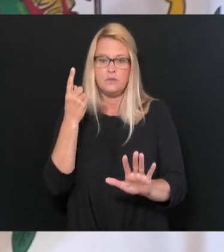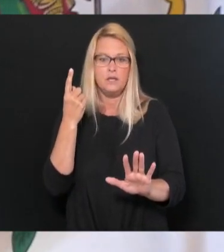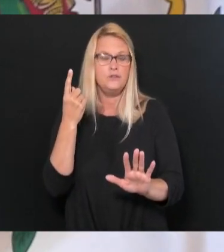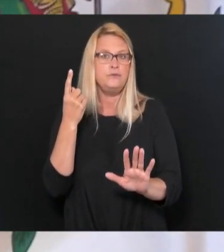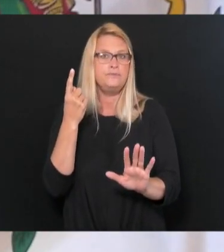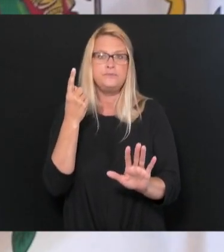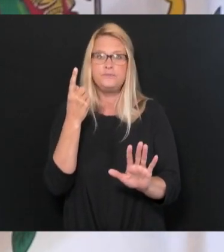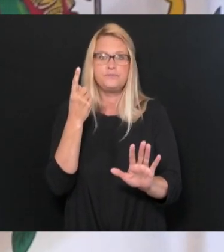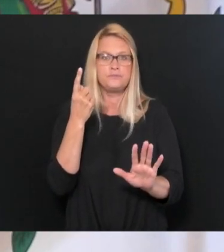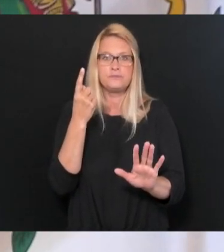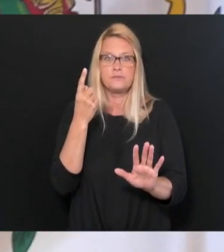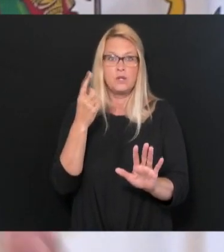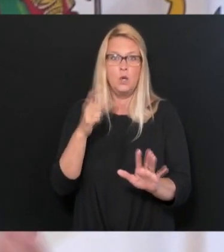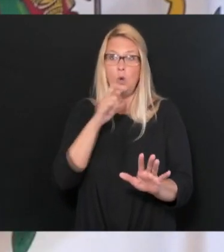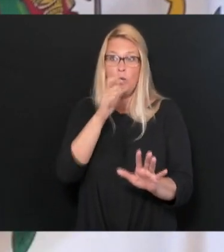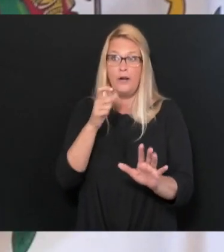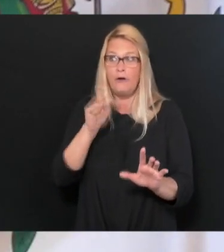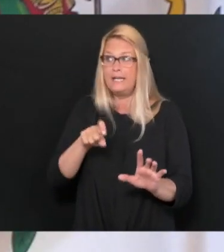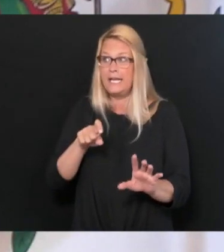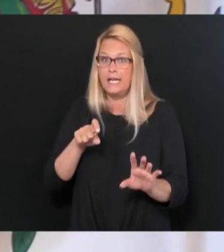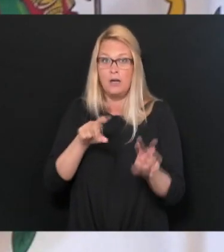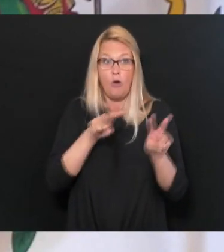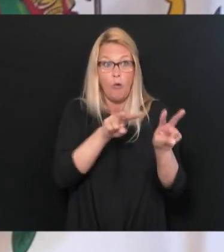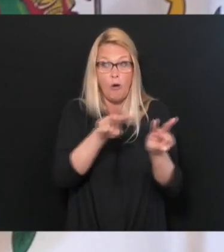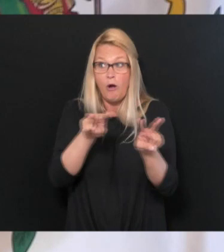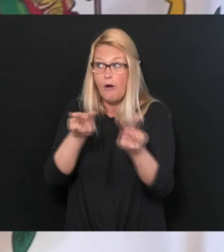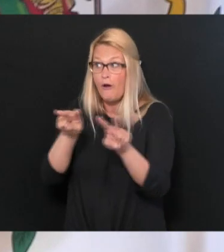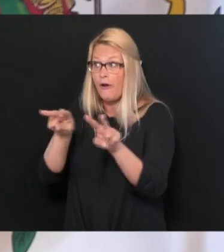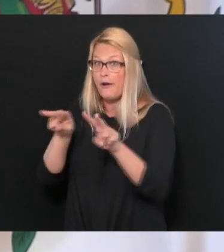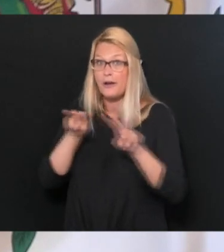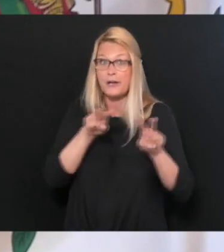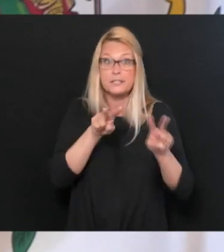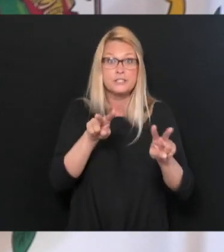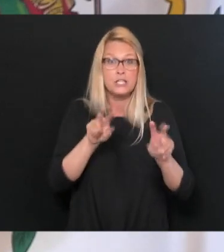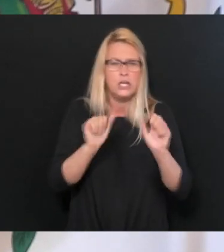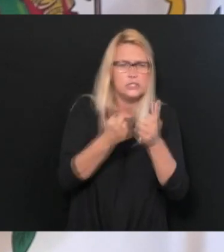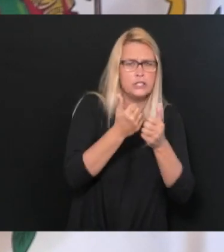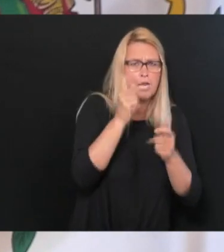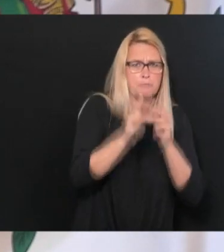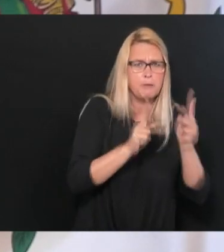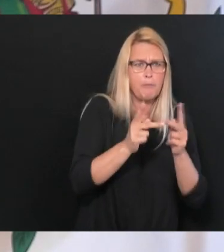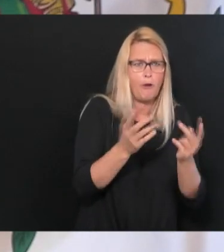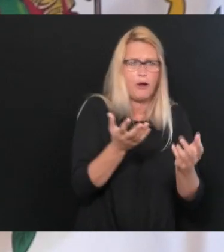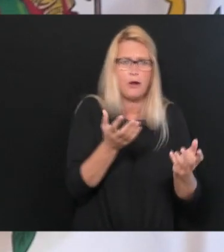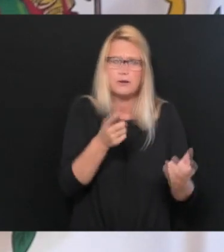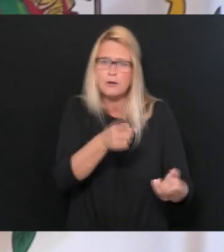who knows, Barney Fifes, you know, to where we're challenging people and